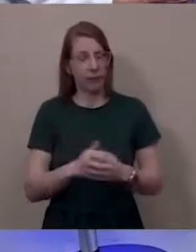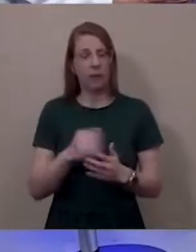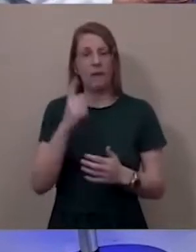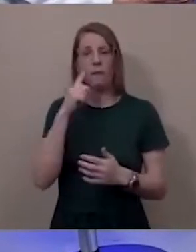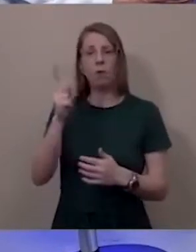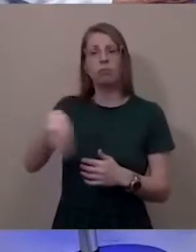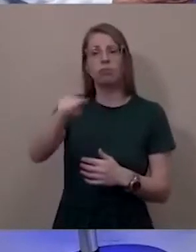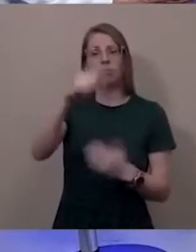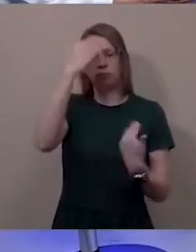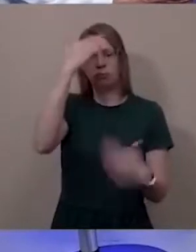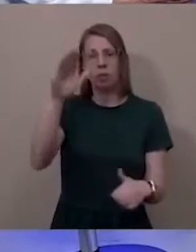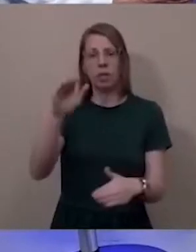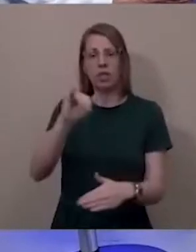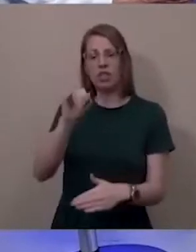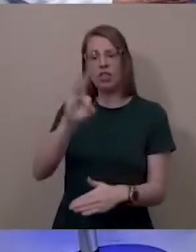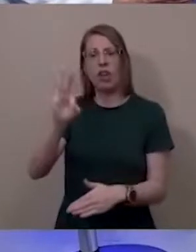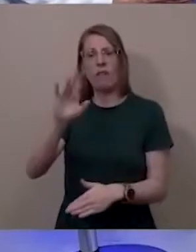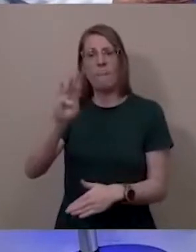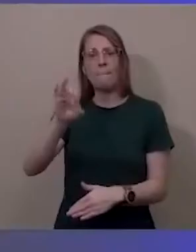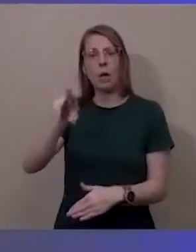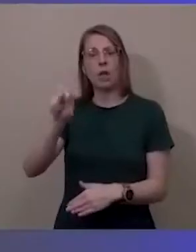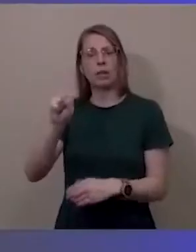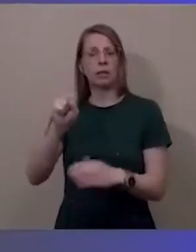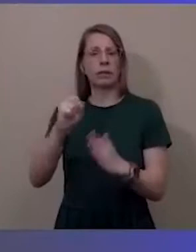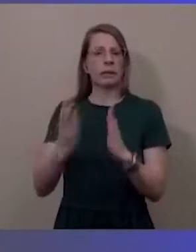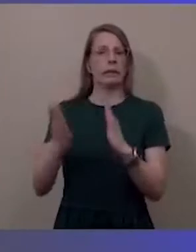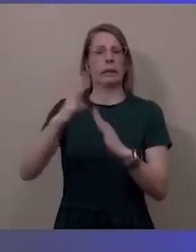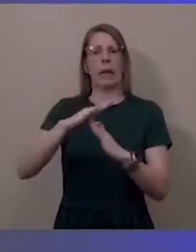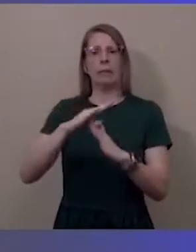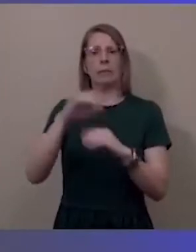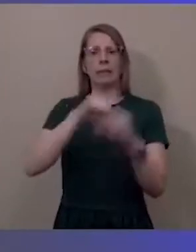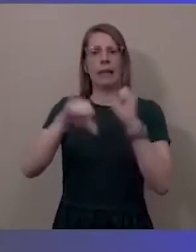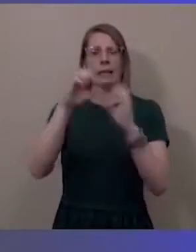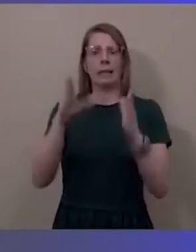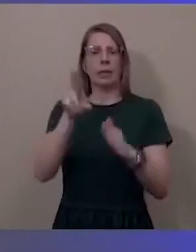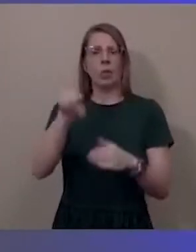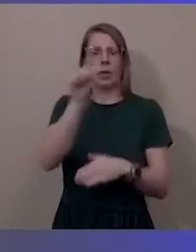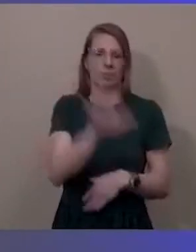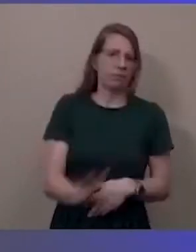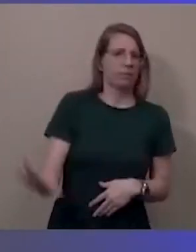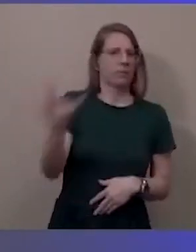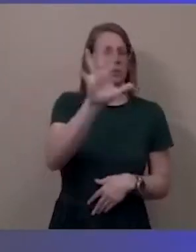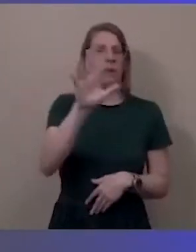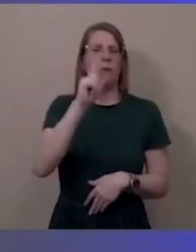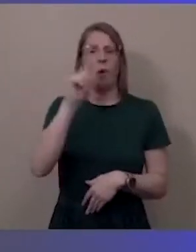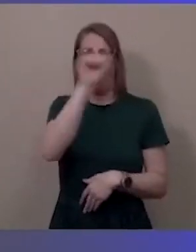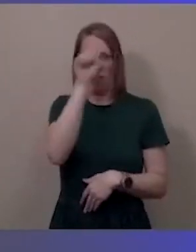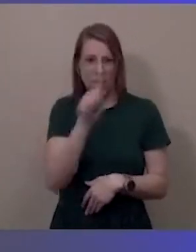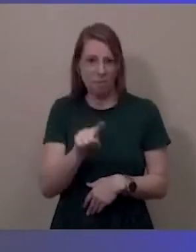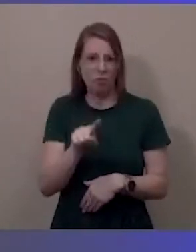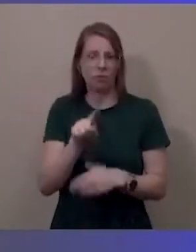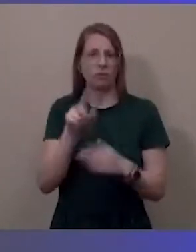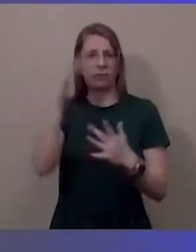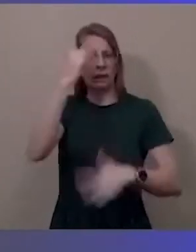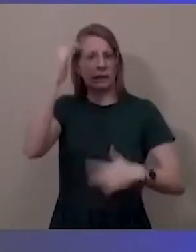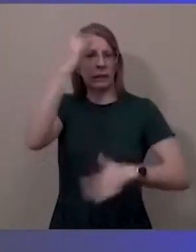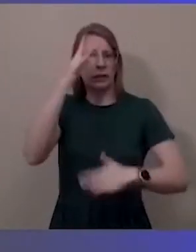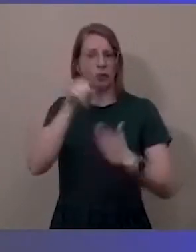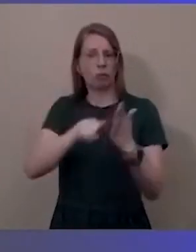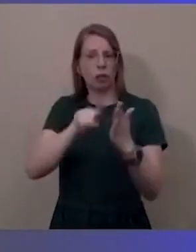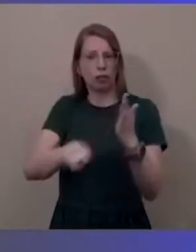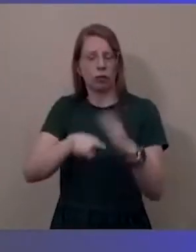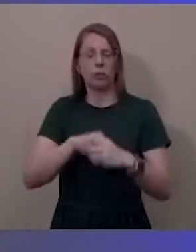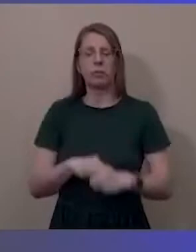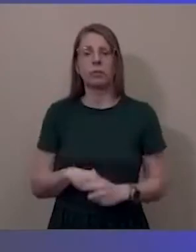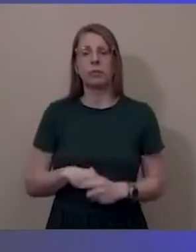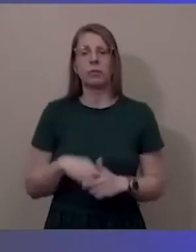Jeff Burns is like one of the leading scientists throughout the United States in Alzheimer's disease research and has been a real founder of some of the